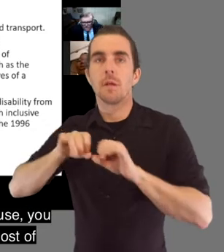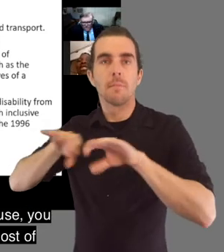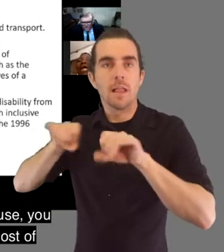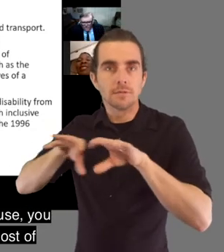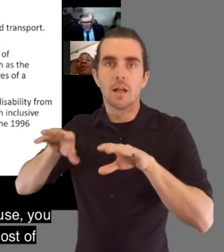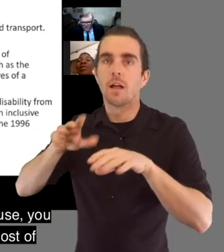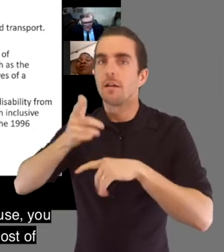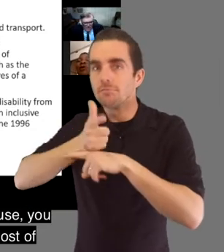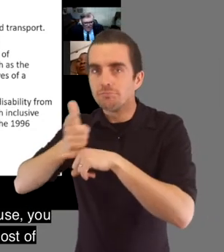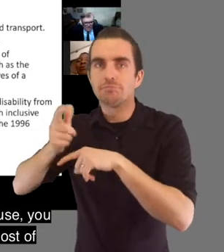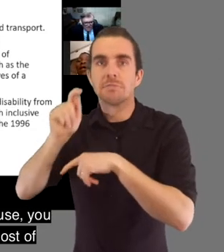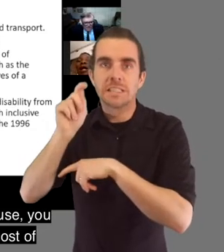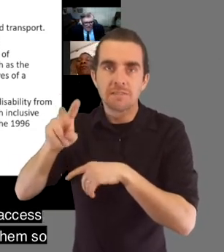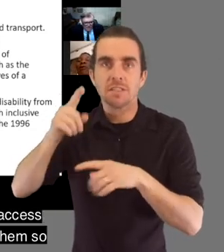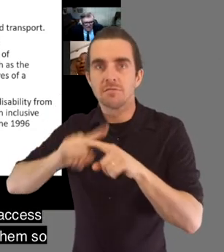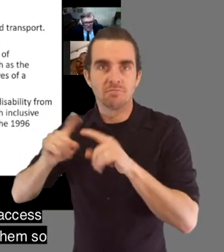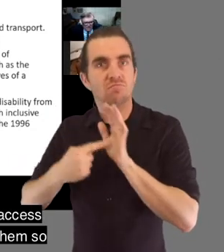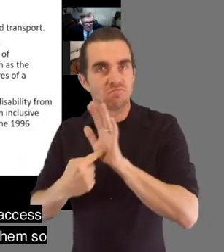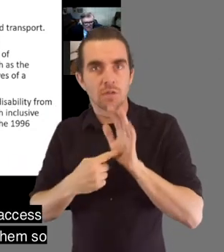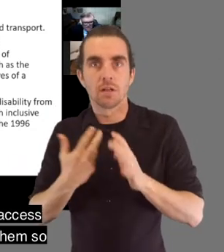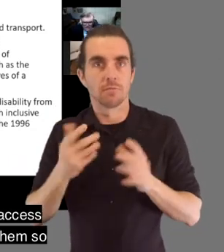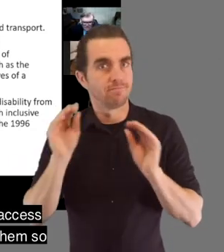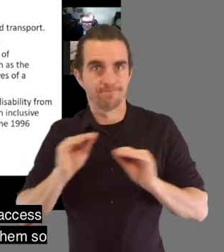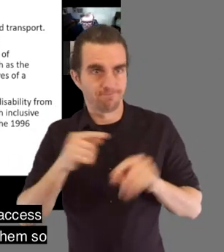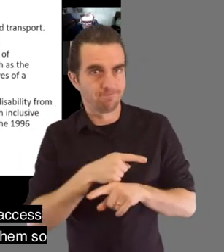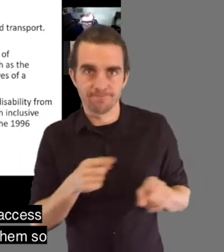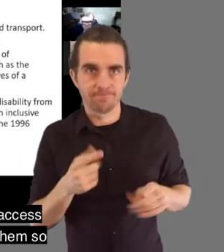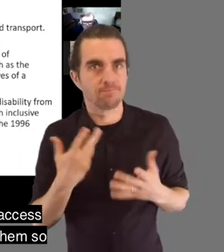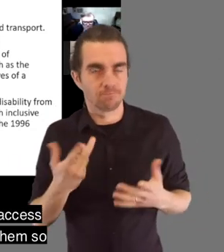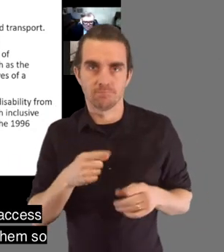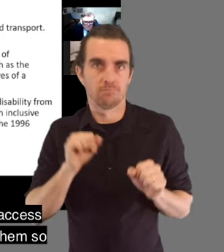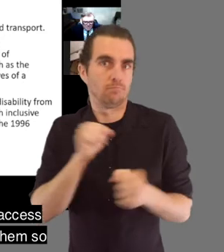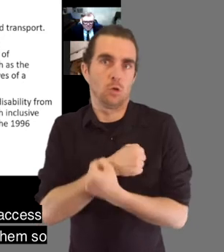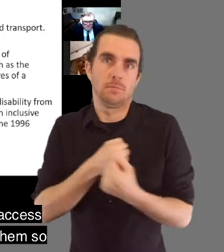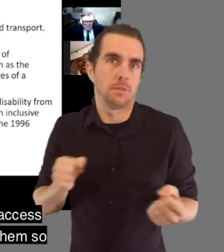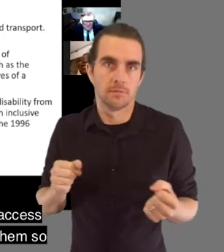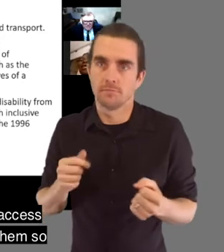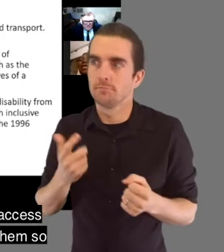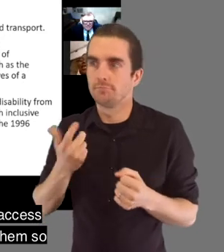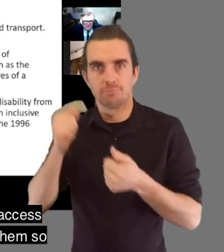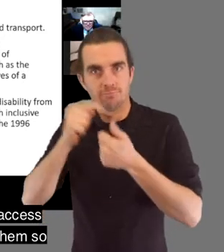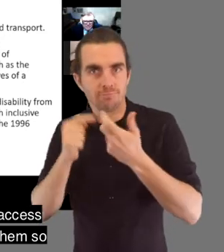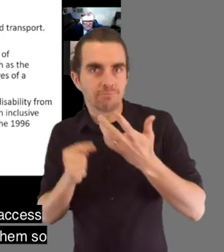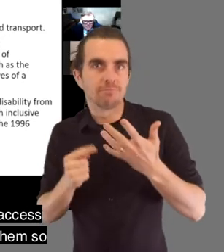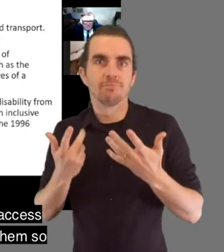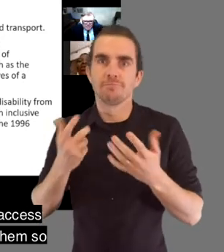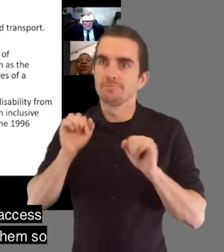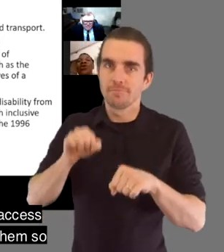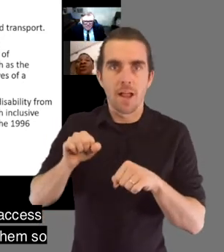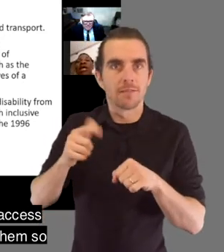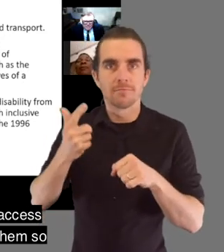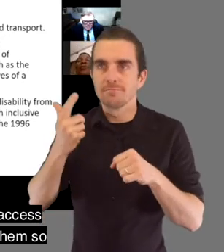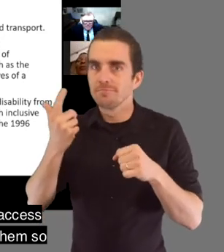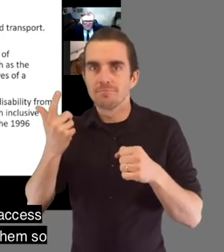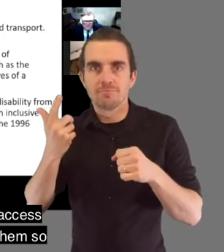media to study, which for most of disabled children, they don't have access to that. Secondly, they cannot